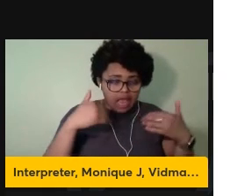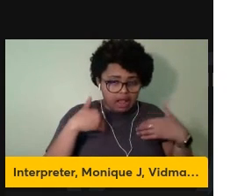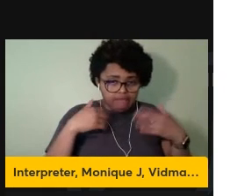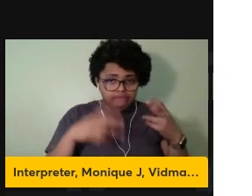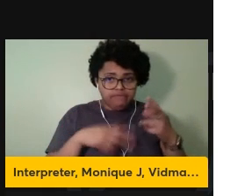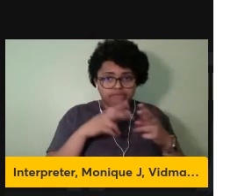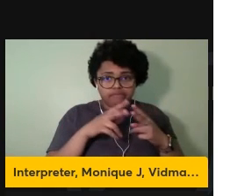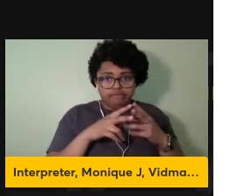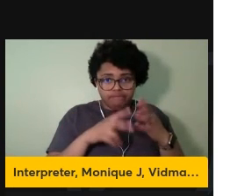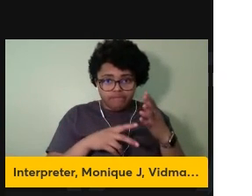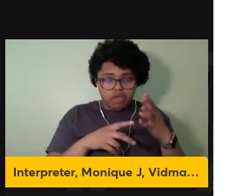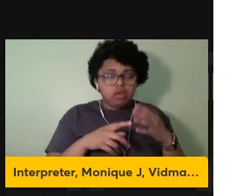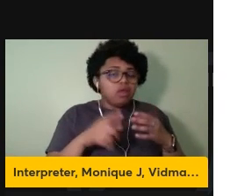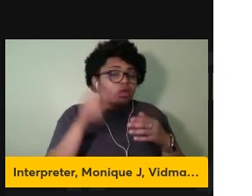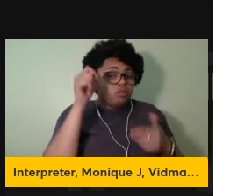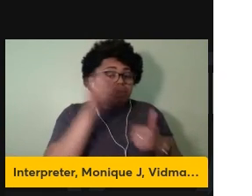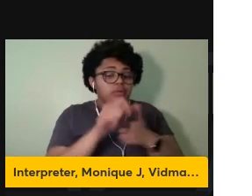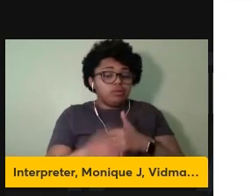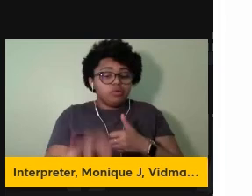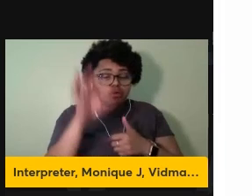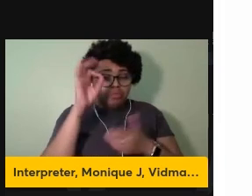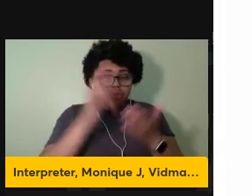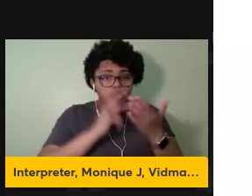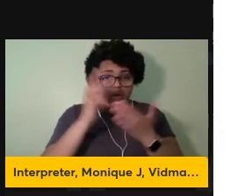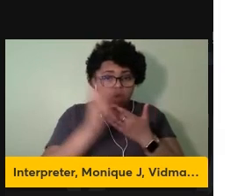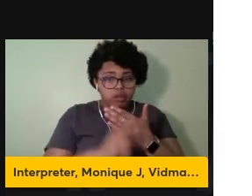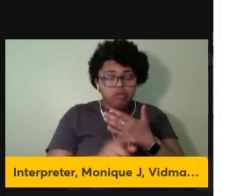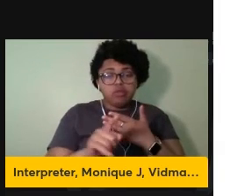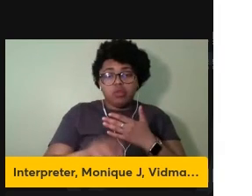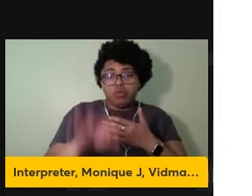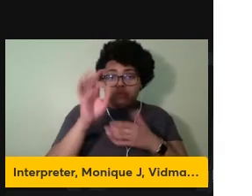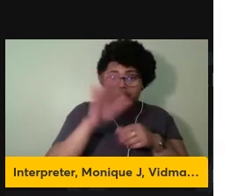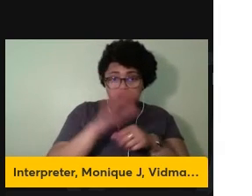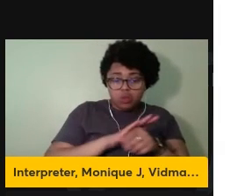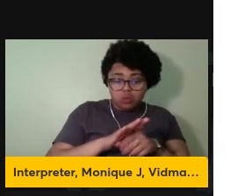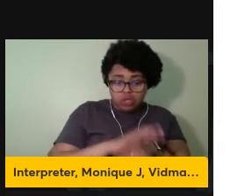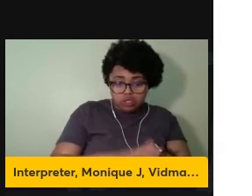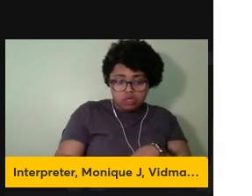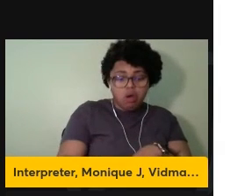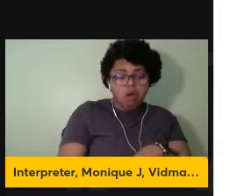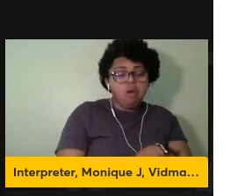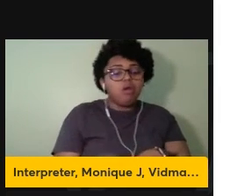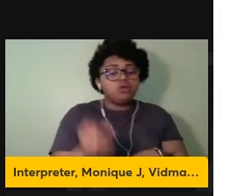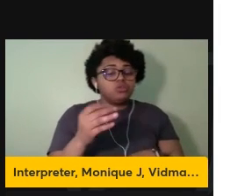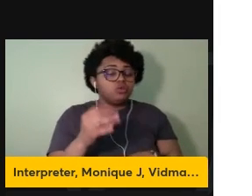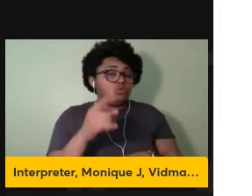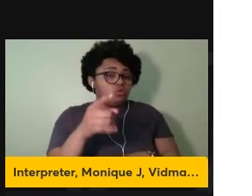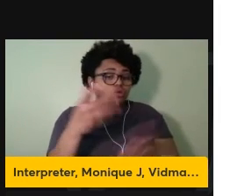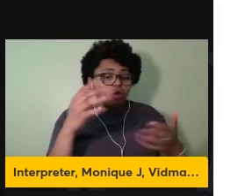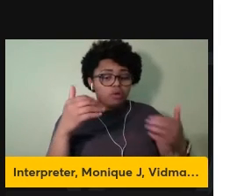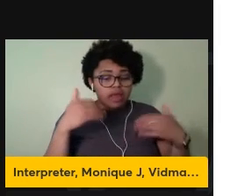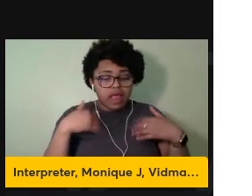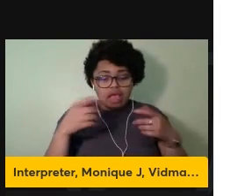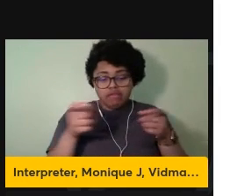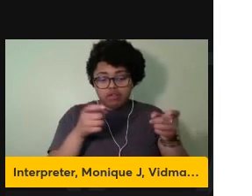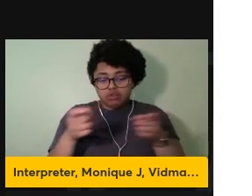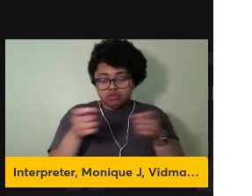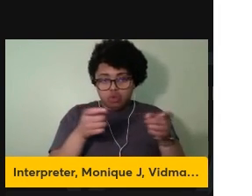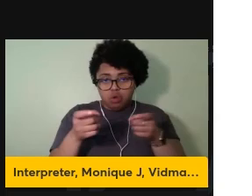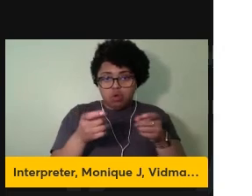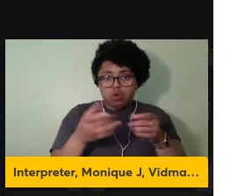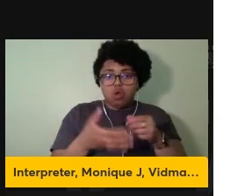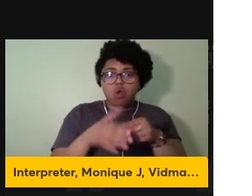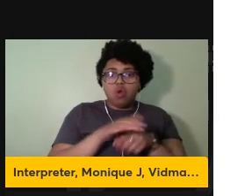And remember, you choose the project and you choose the location. And so you have control